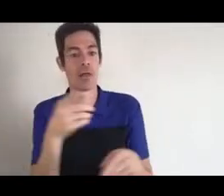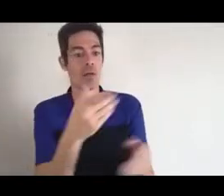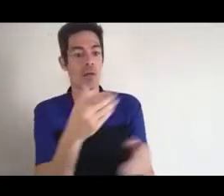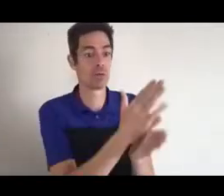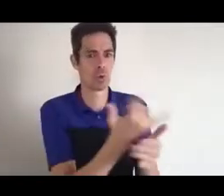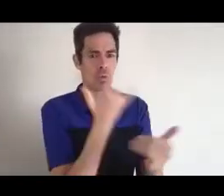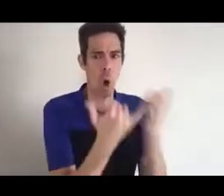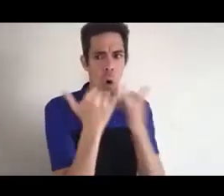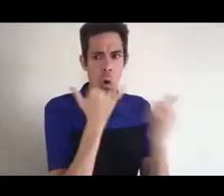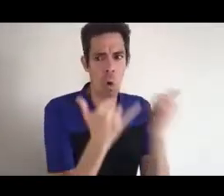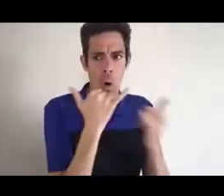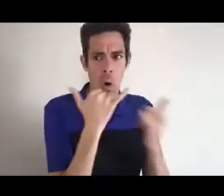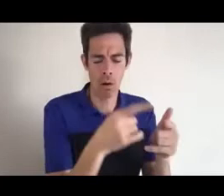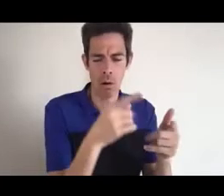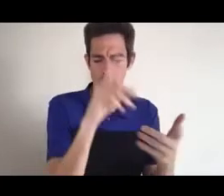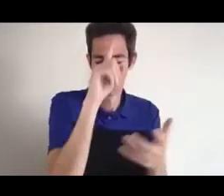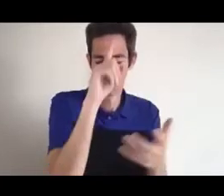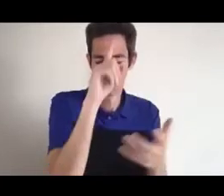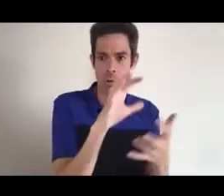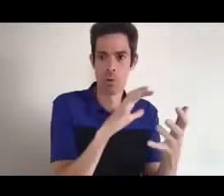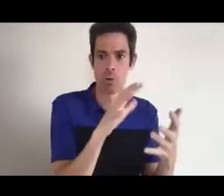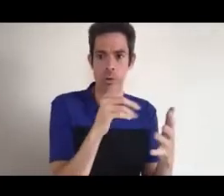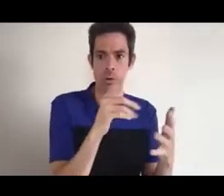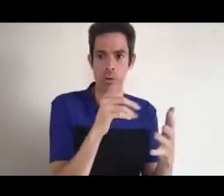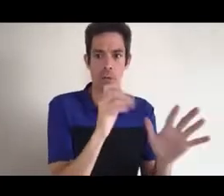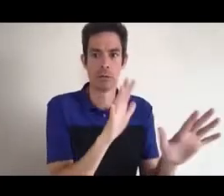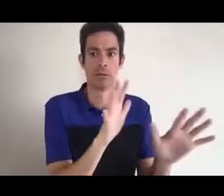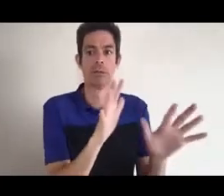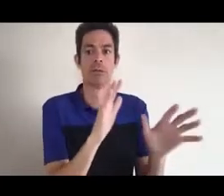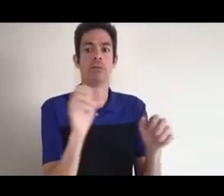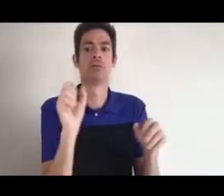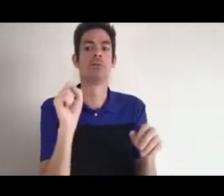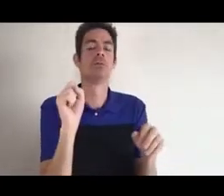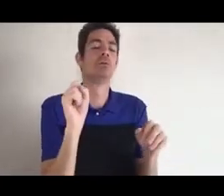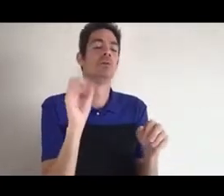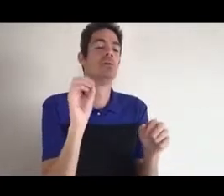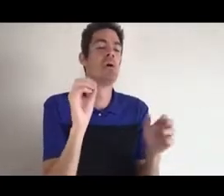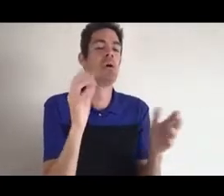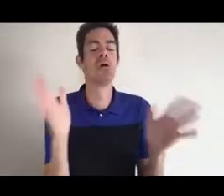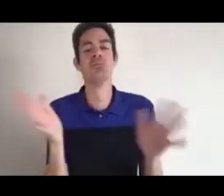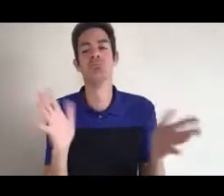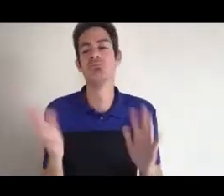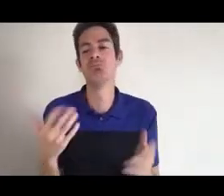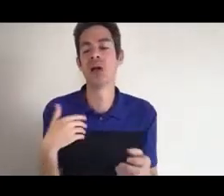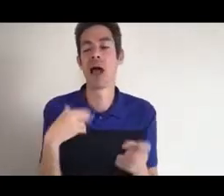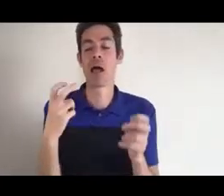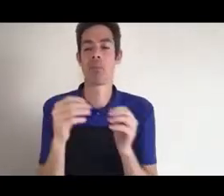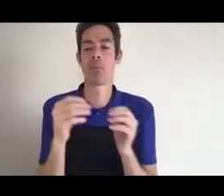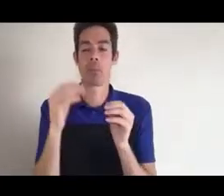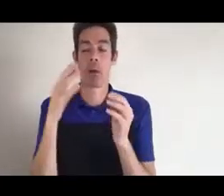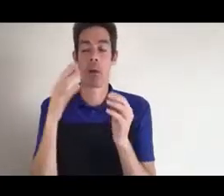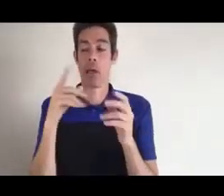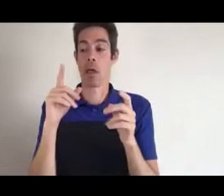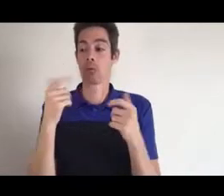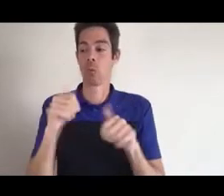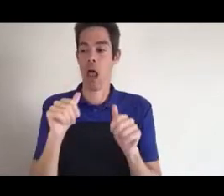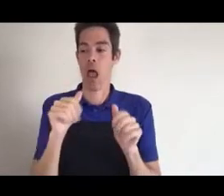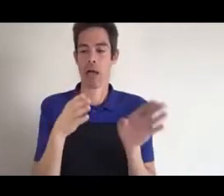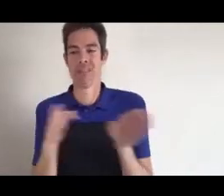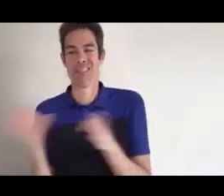them is inclusive. And restrictives tends to think that a lot of things are wrong, and we don't want that to be the